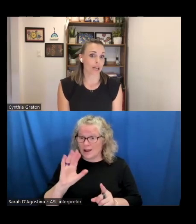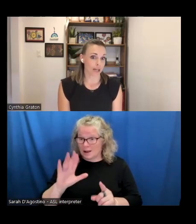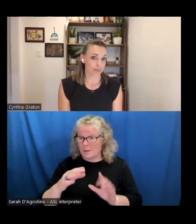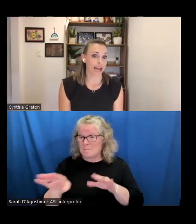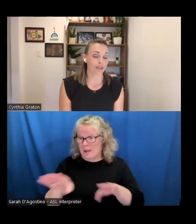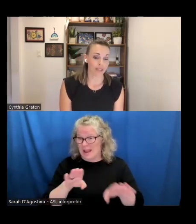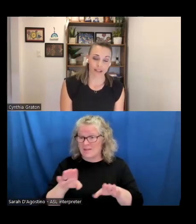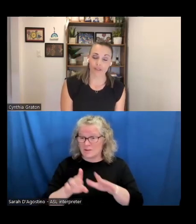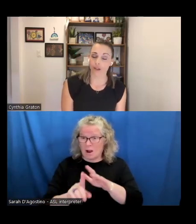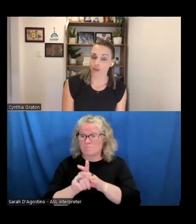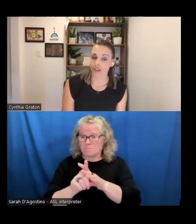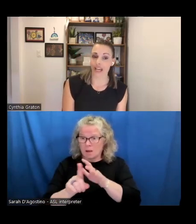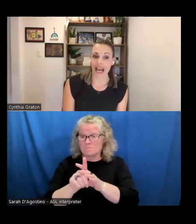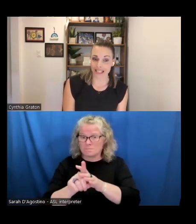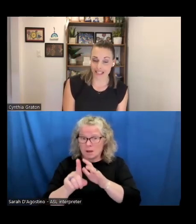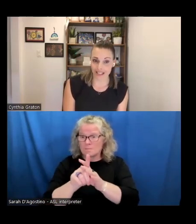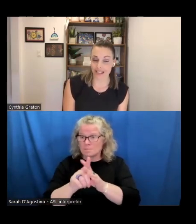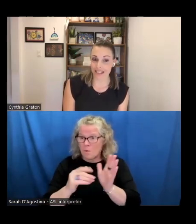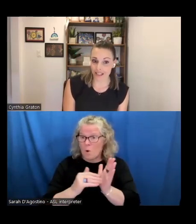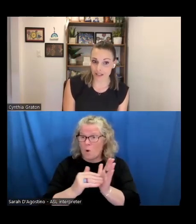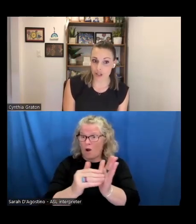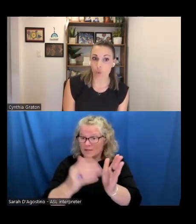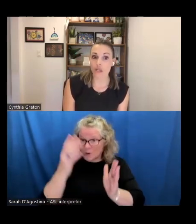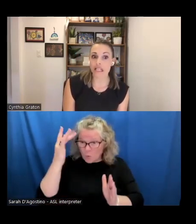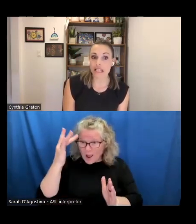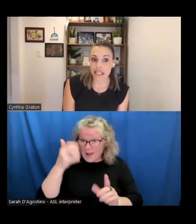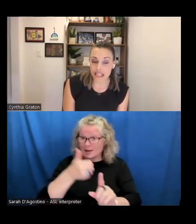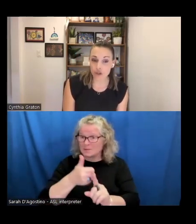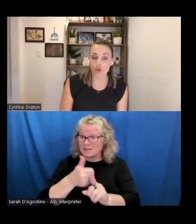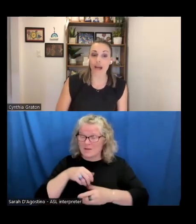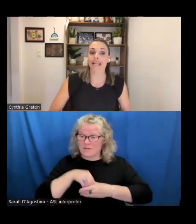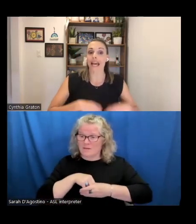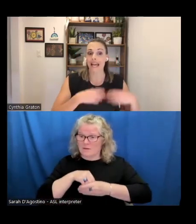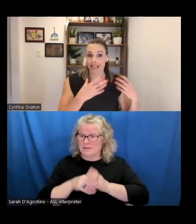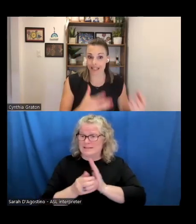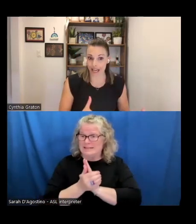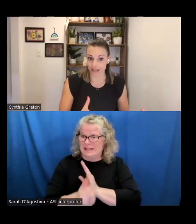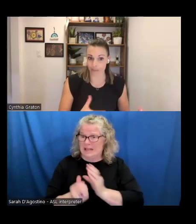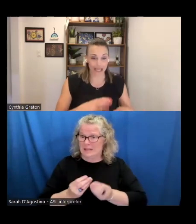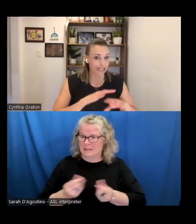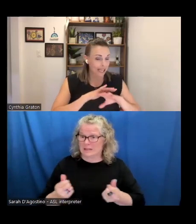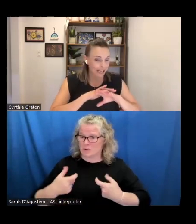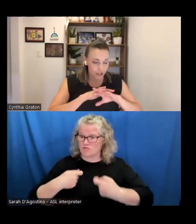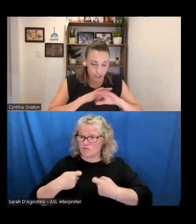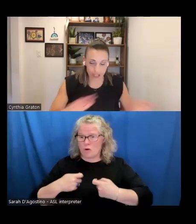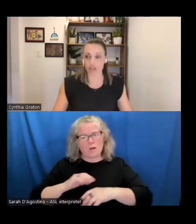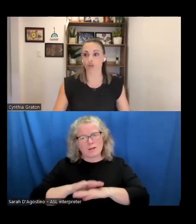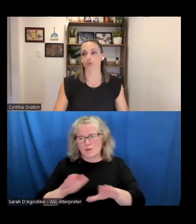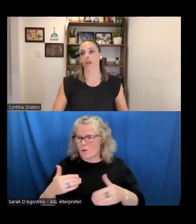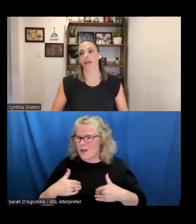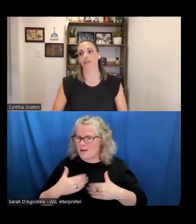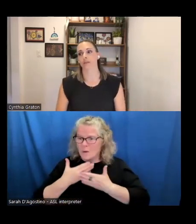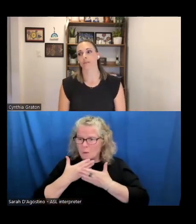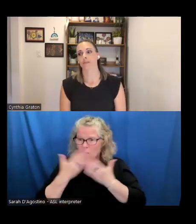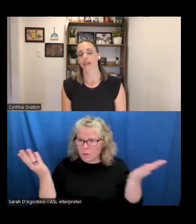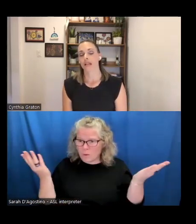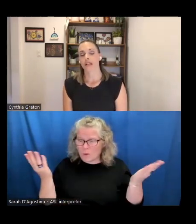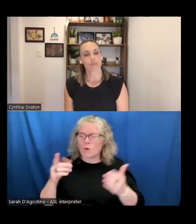is sometimes having difficulty accessing skills. So we need to enhance that. Plan A doesn't do